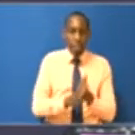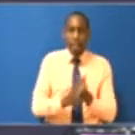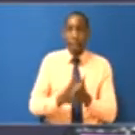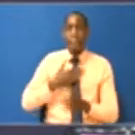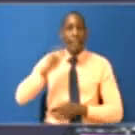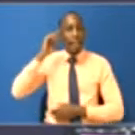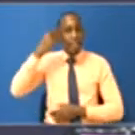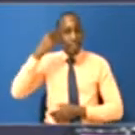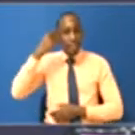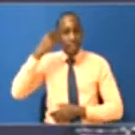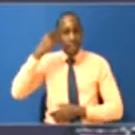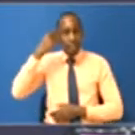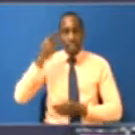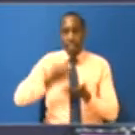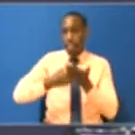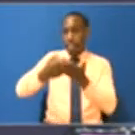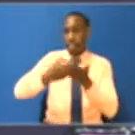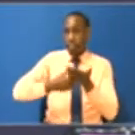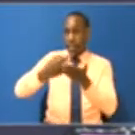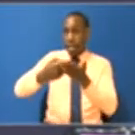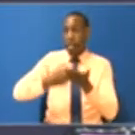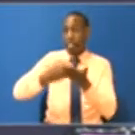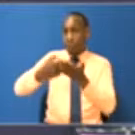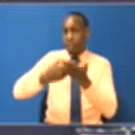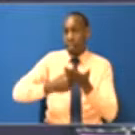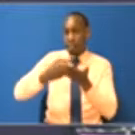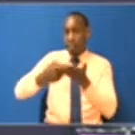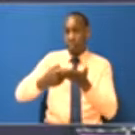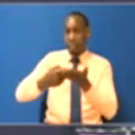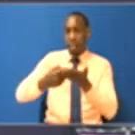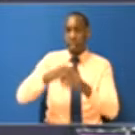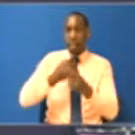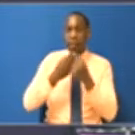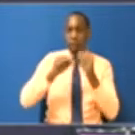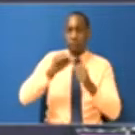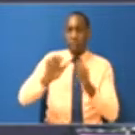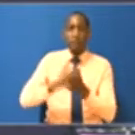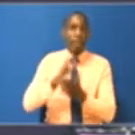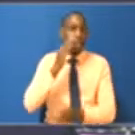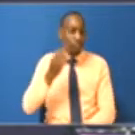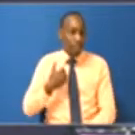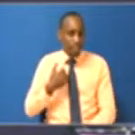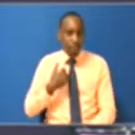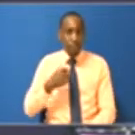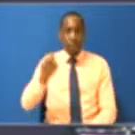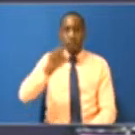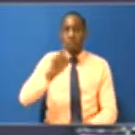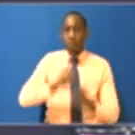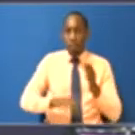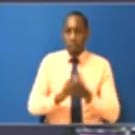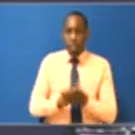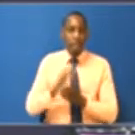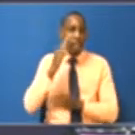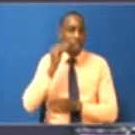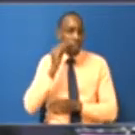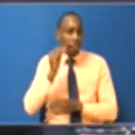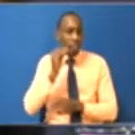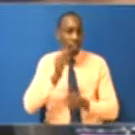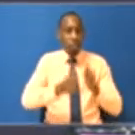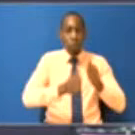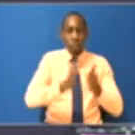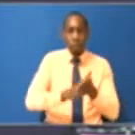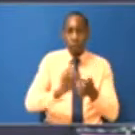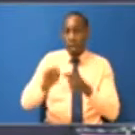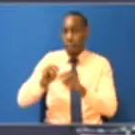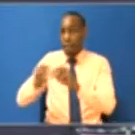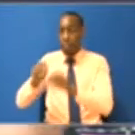be a lot of the conversation going to take place on the one instant when you talk about do you have the experience the question is going to be what kind of experience is